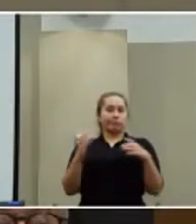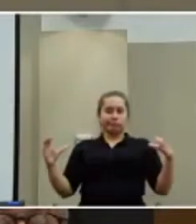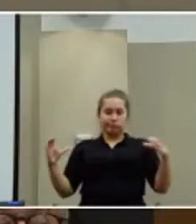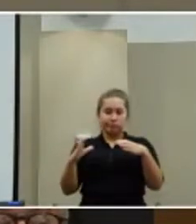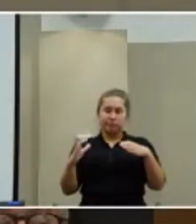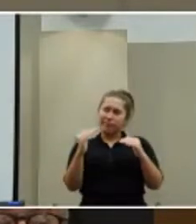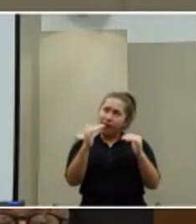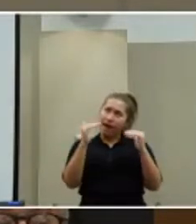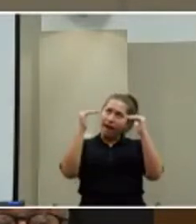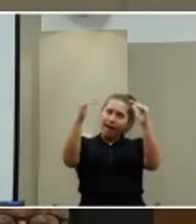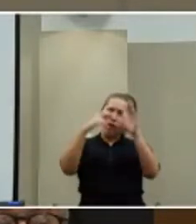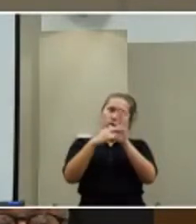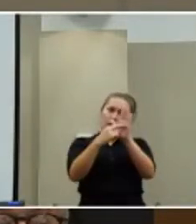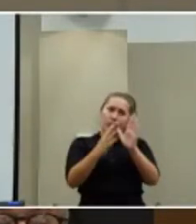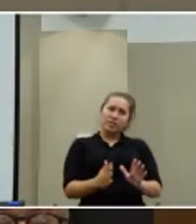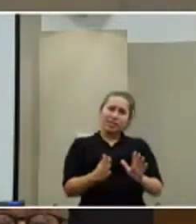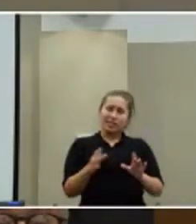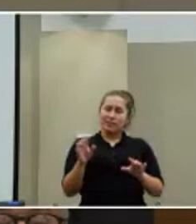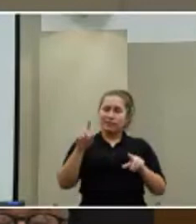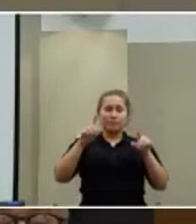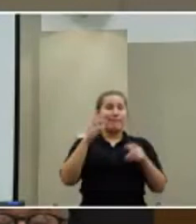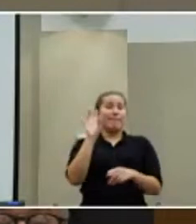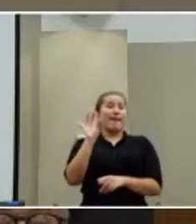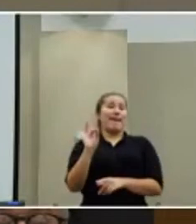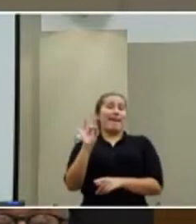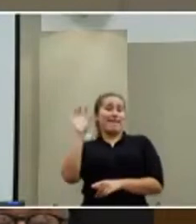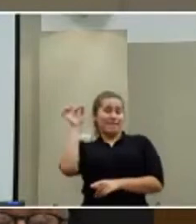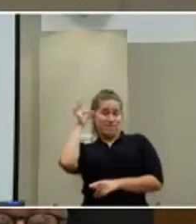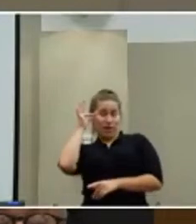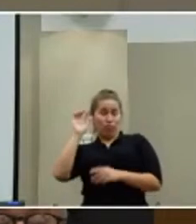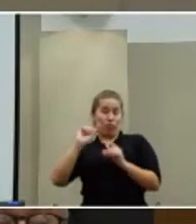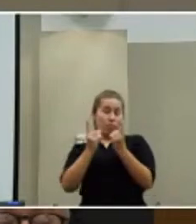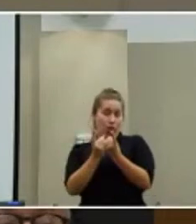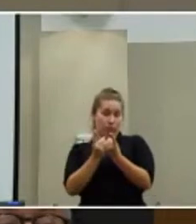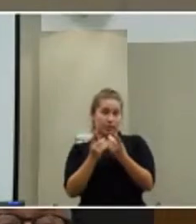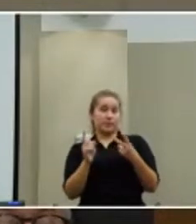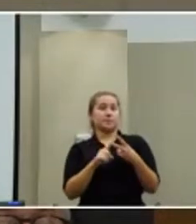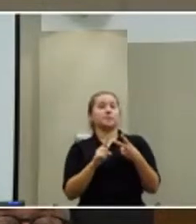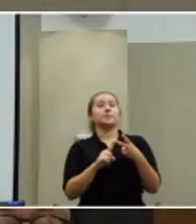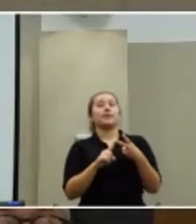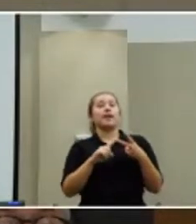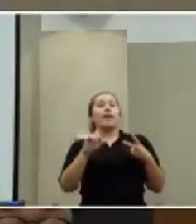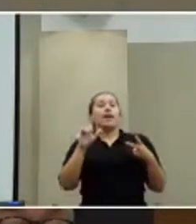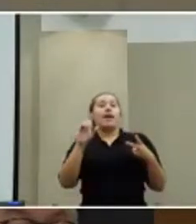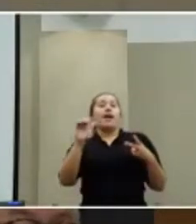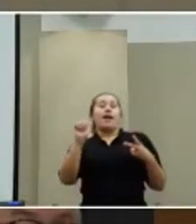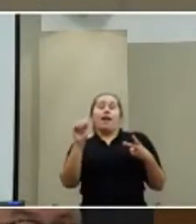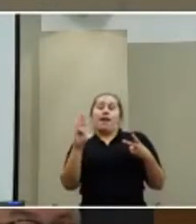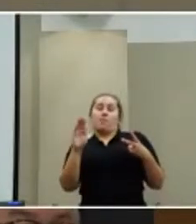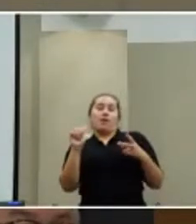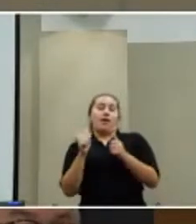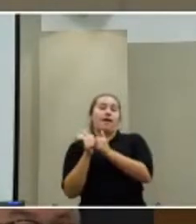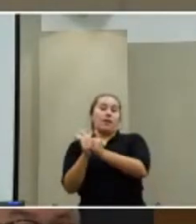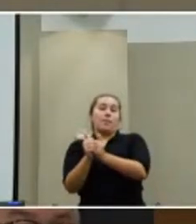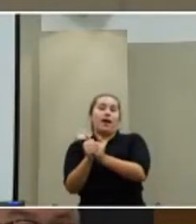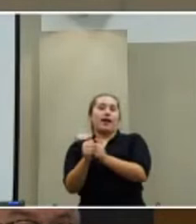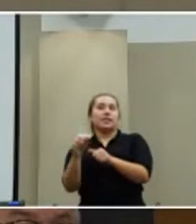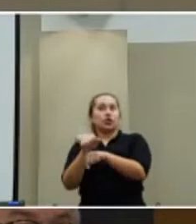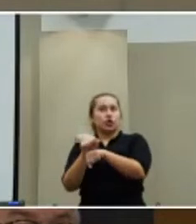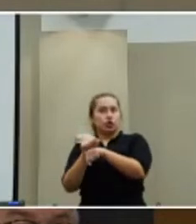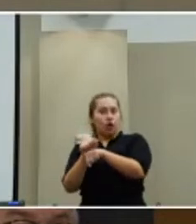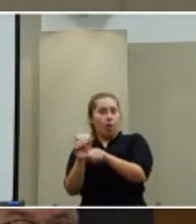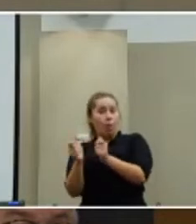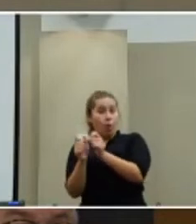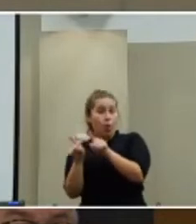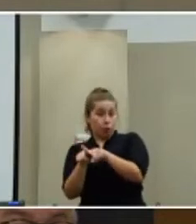high-level representatives of 8 federal departments. In addition to ABA compliance, its job was to act as a